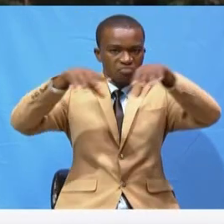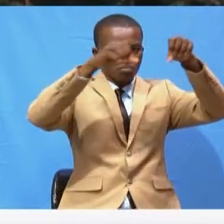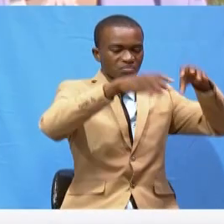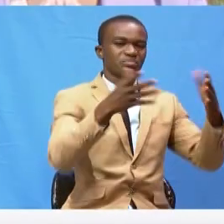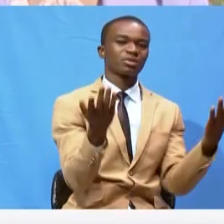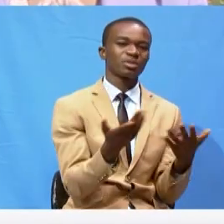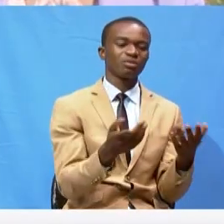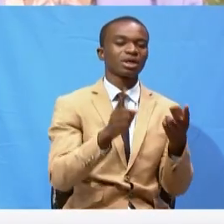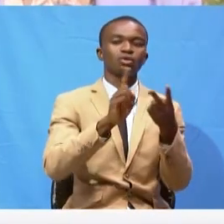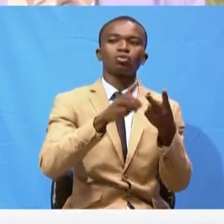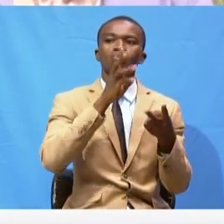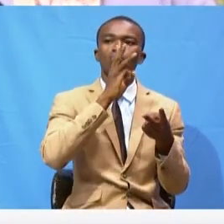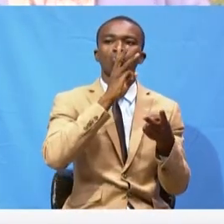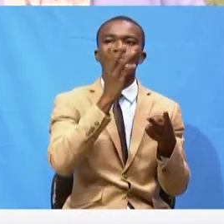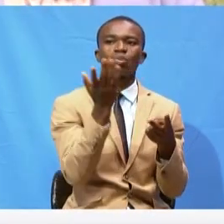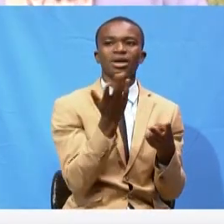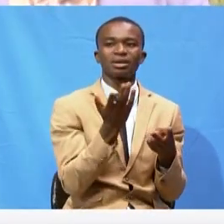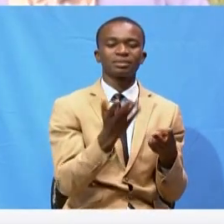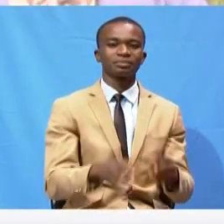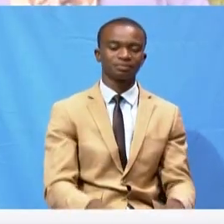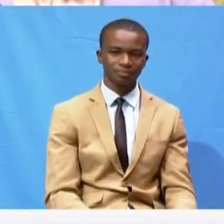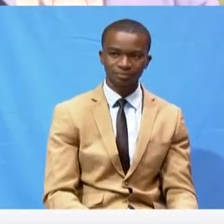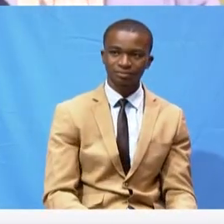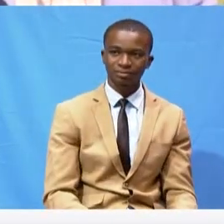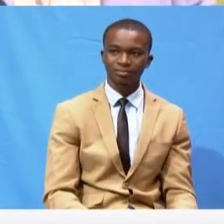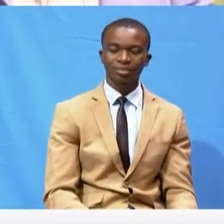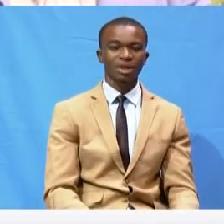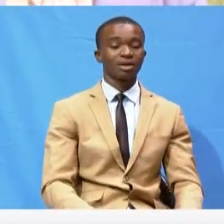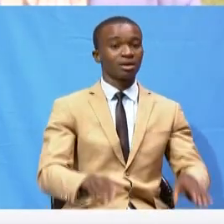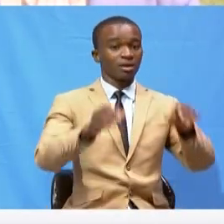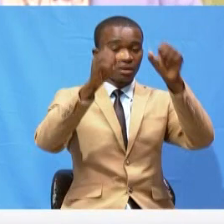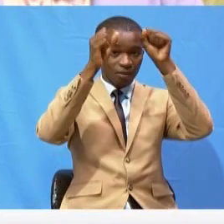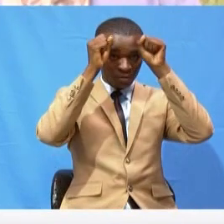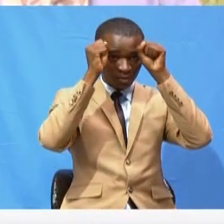water. Tunawahilira mwane kuri president yetu